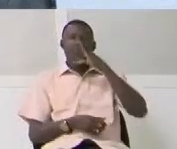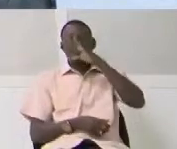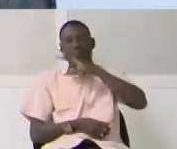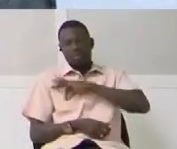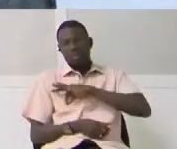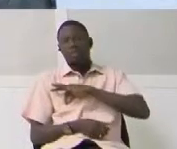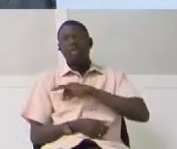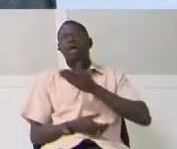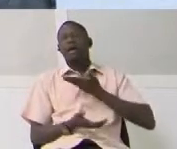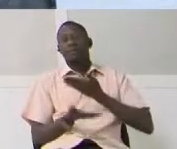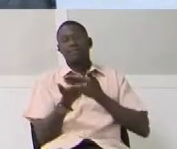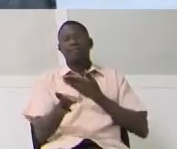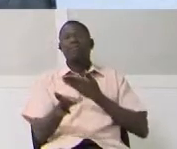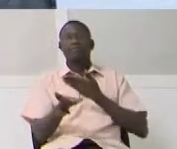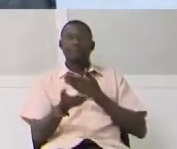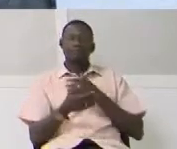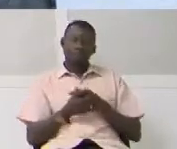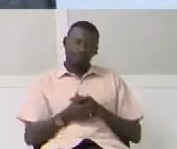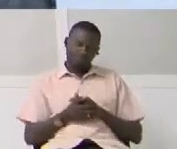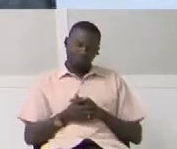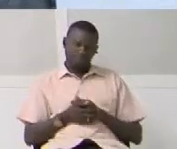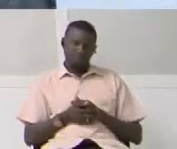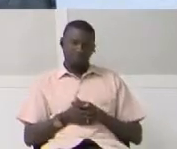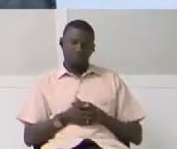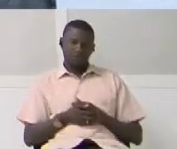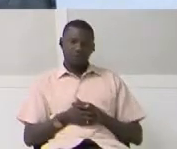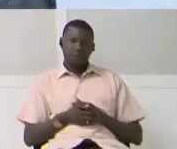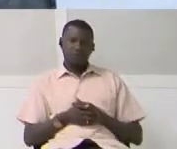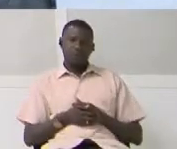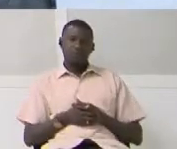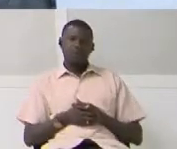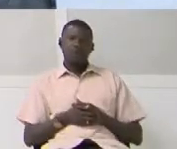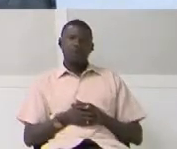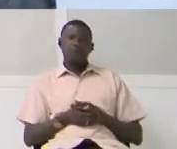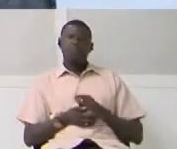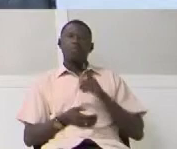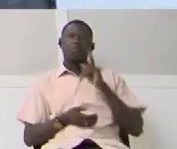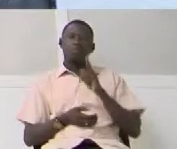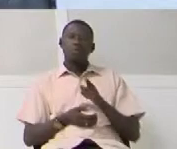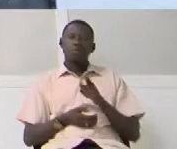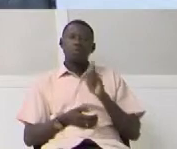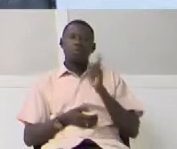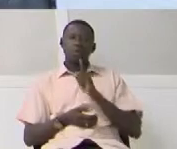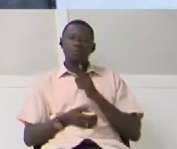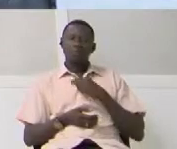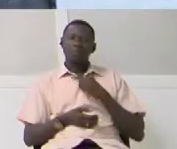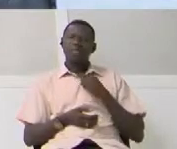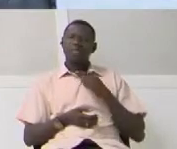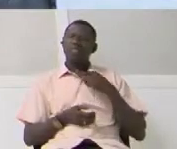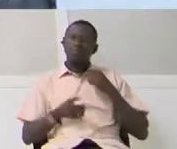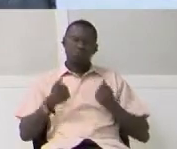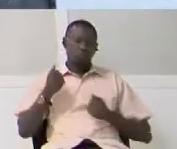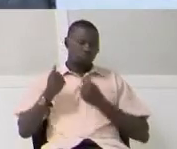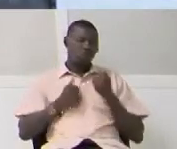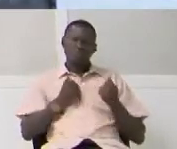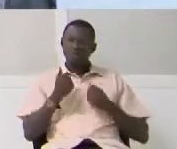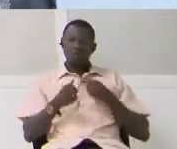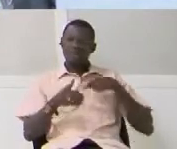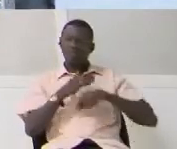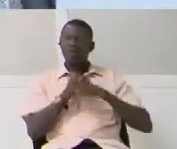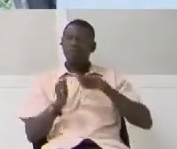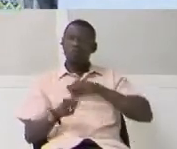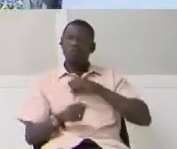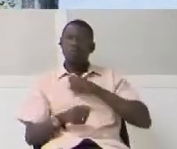from it why lima encounter suma deka fi but what I encounter here in my country dama day